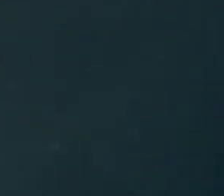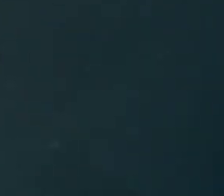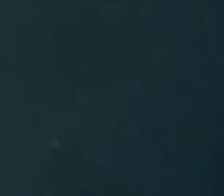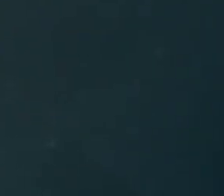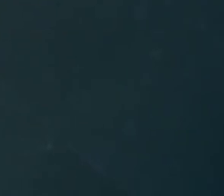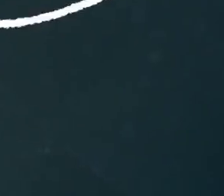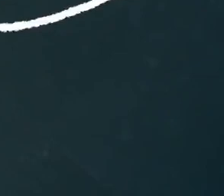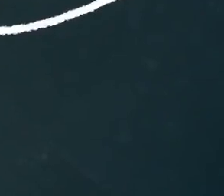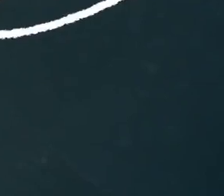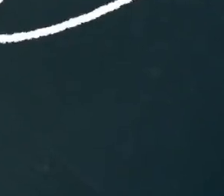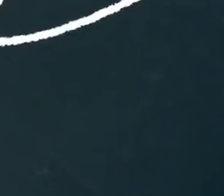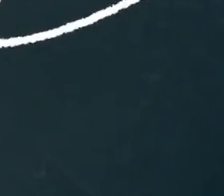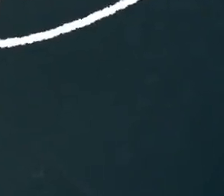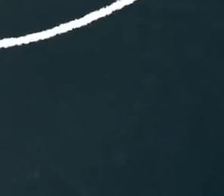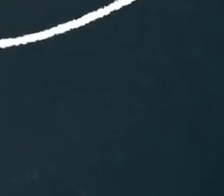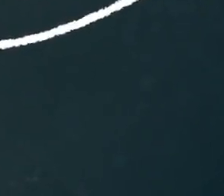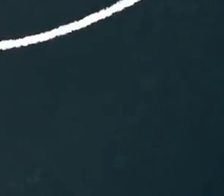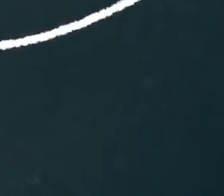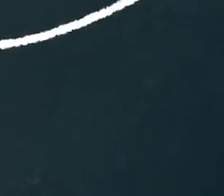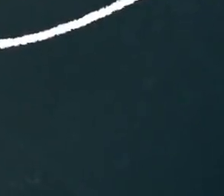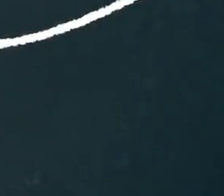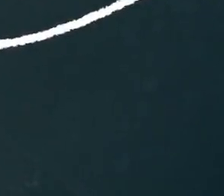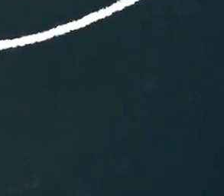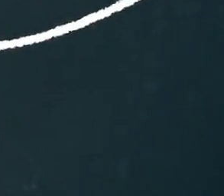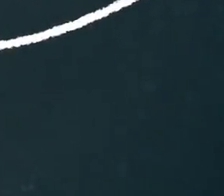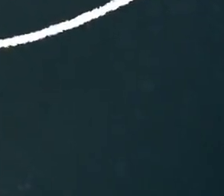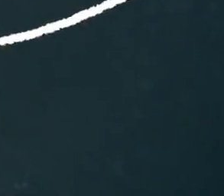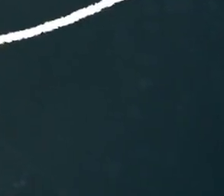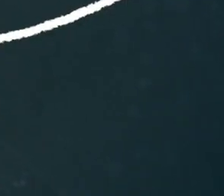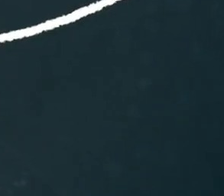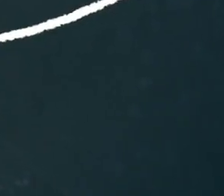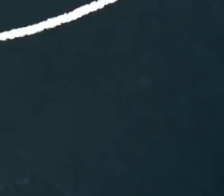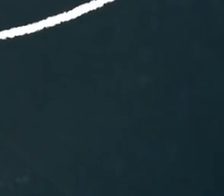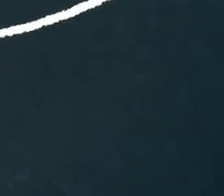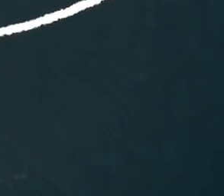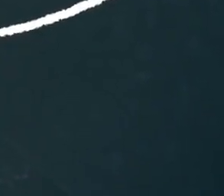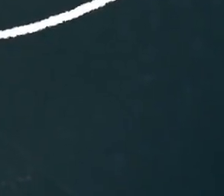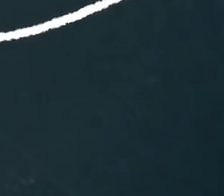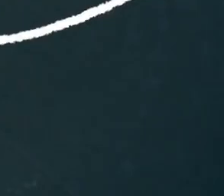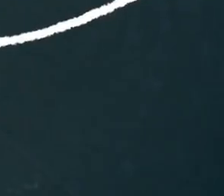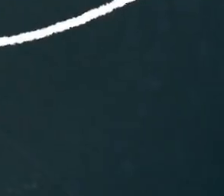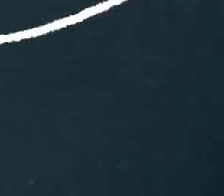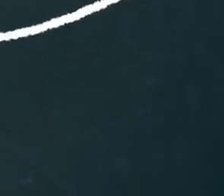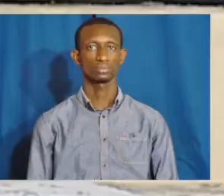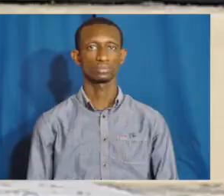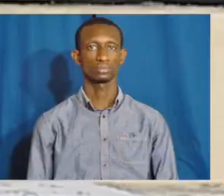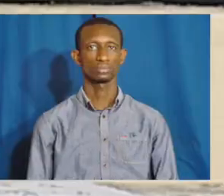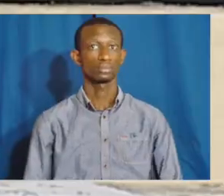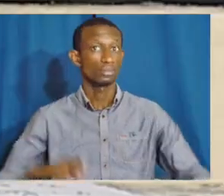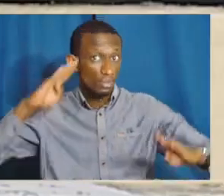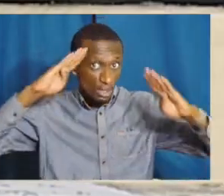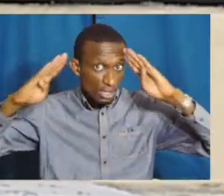to Study Time, a televised home learning program produced by Rwanda Education Board.